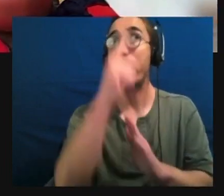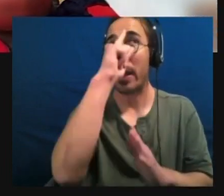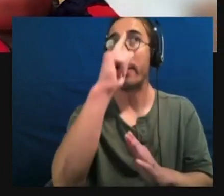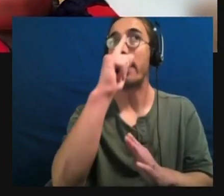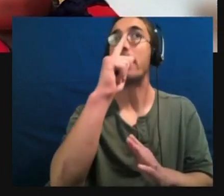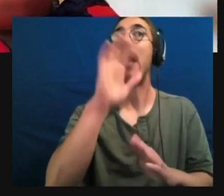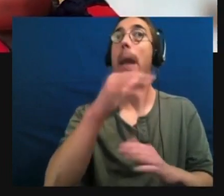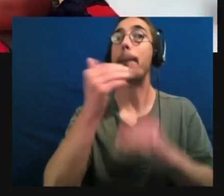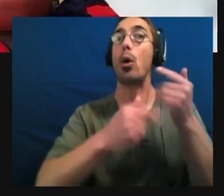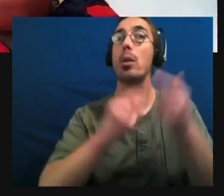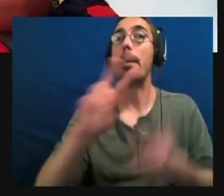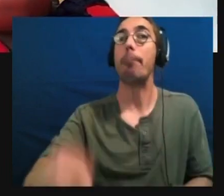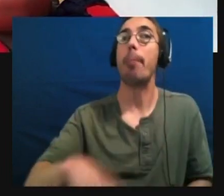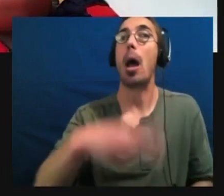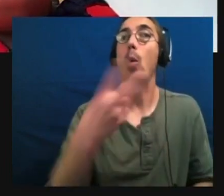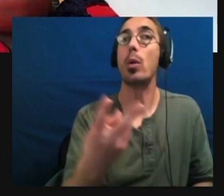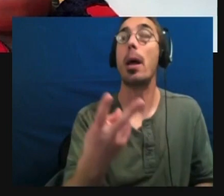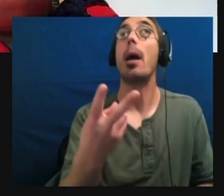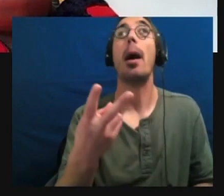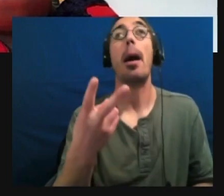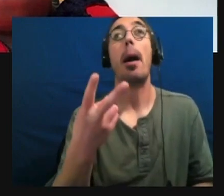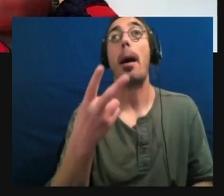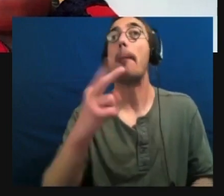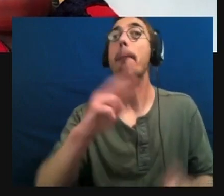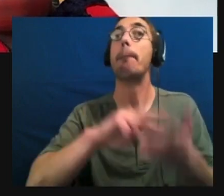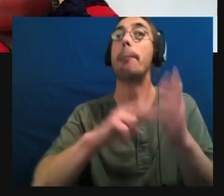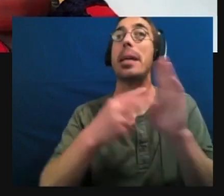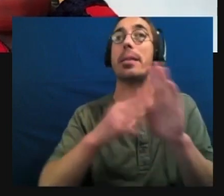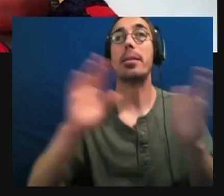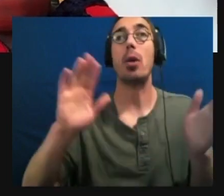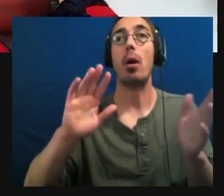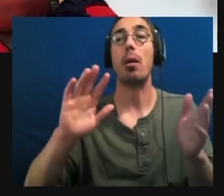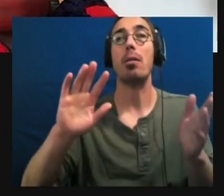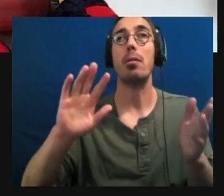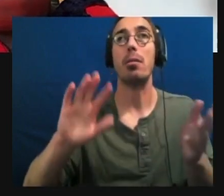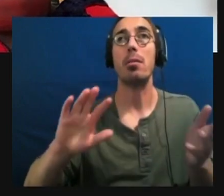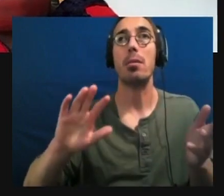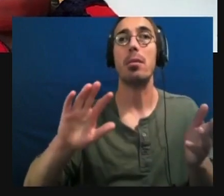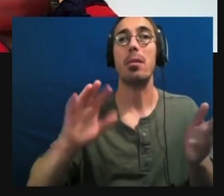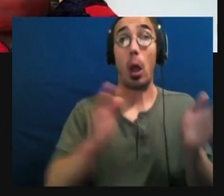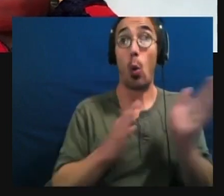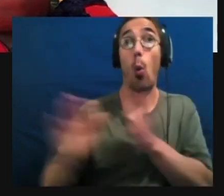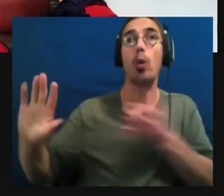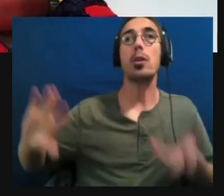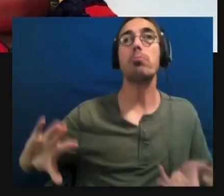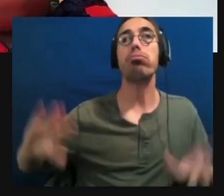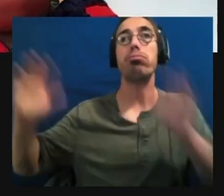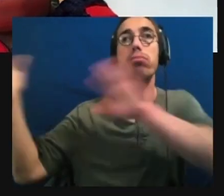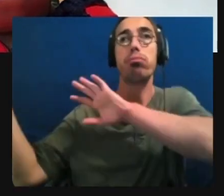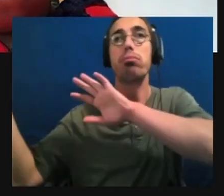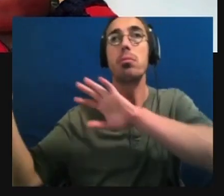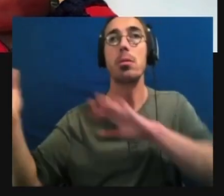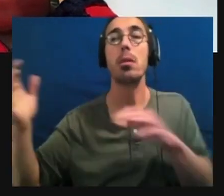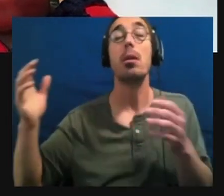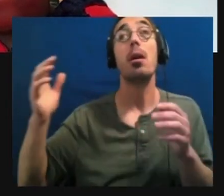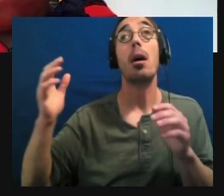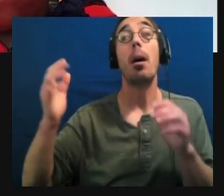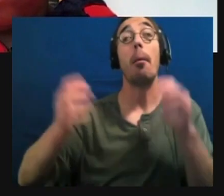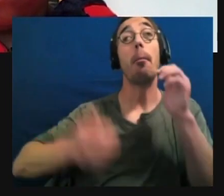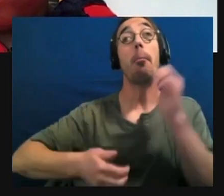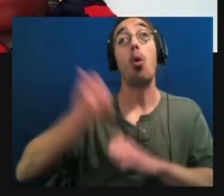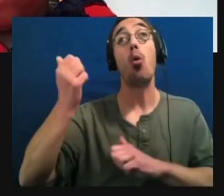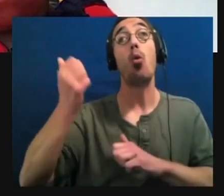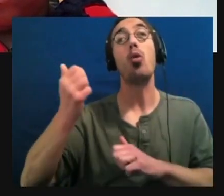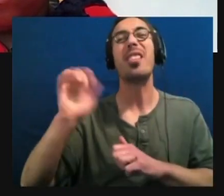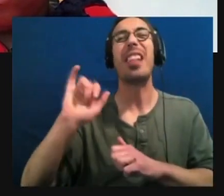wasn't backwards. I meant to say that it's out of order or out of sequence developmentally, that most, like all